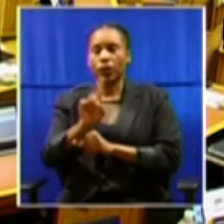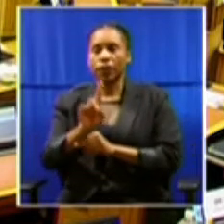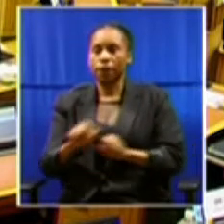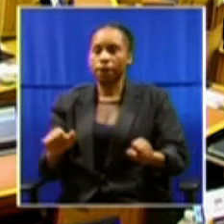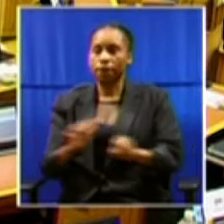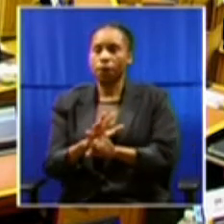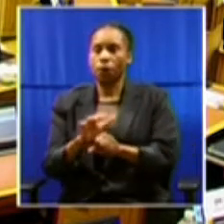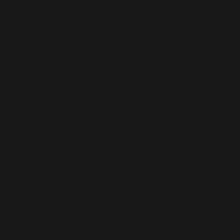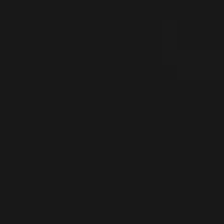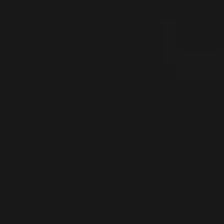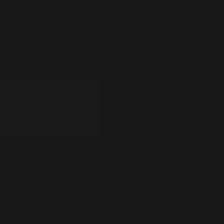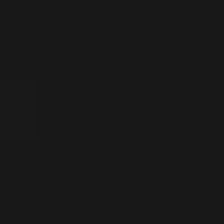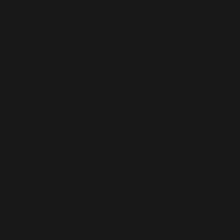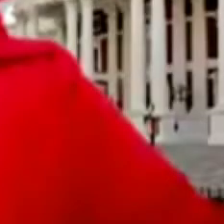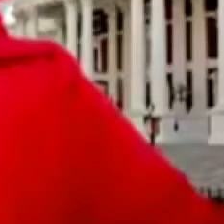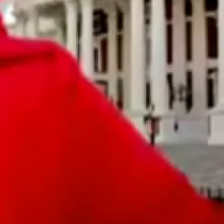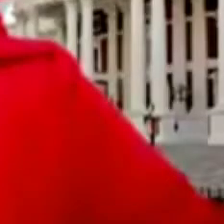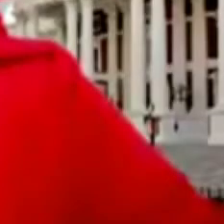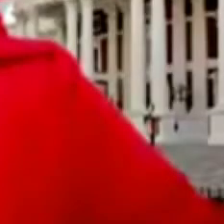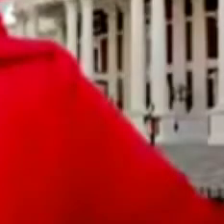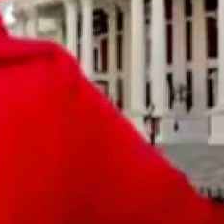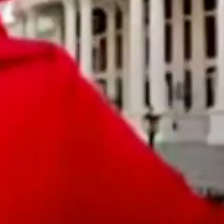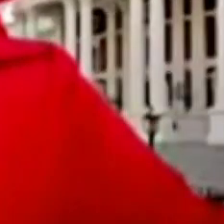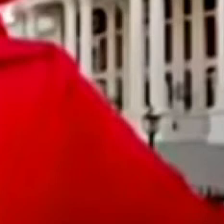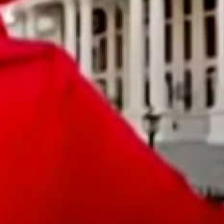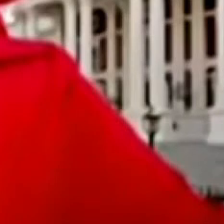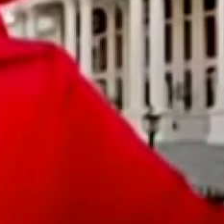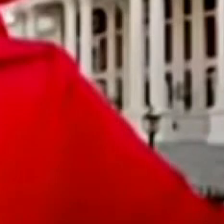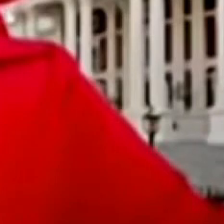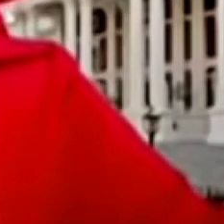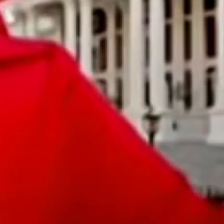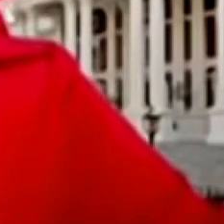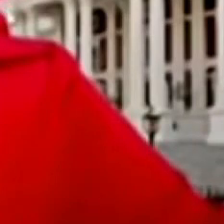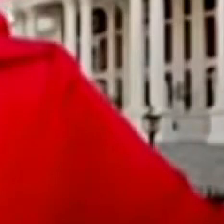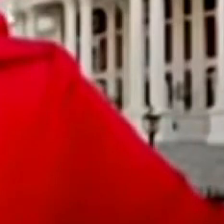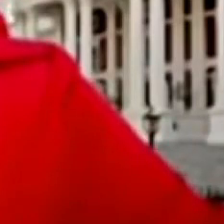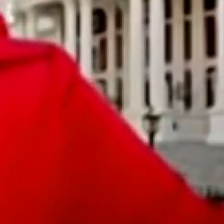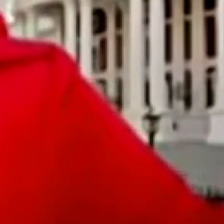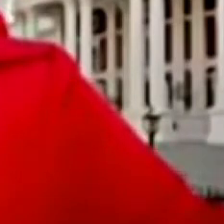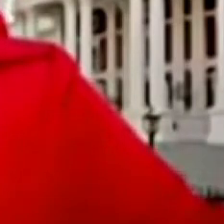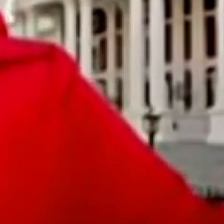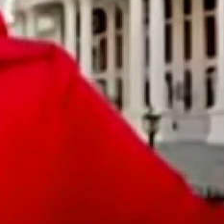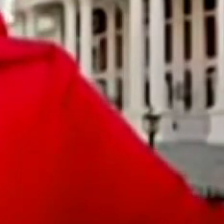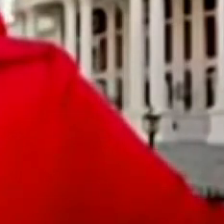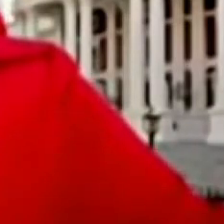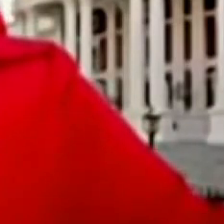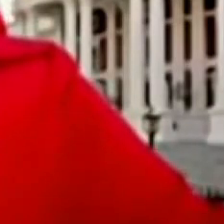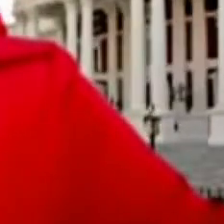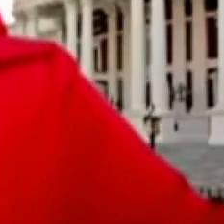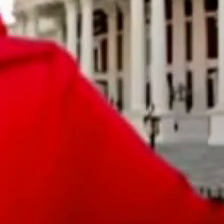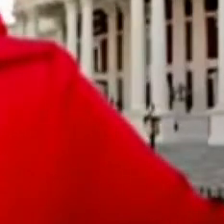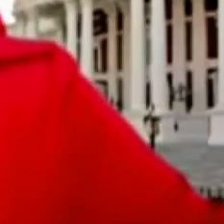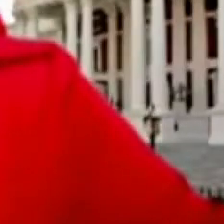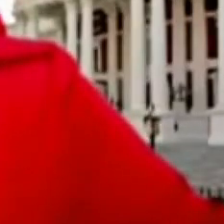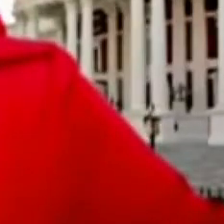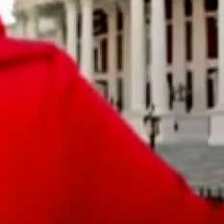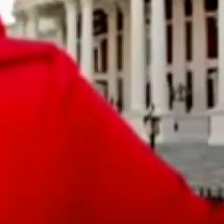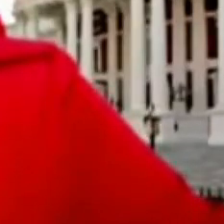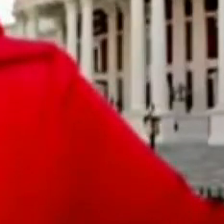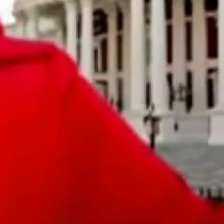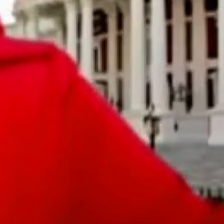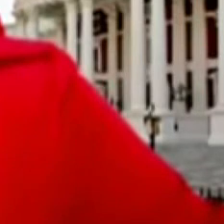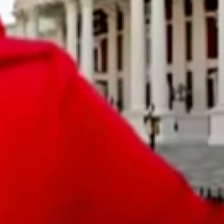for the Pan-African Parliament. It must be highlighted that when the project to house the Pan-African Parliament was